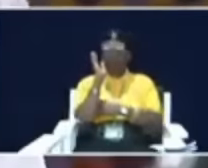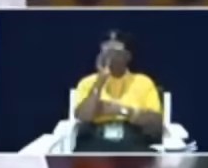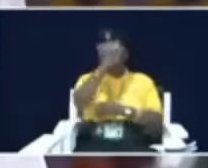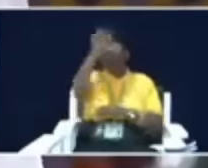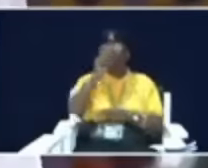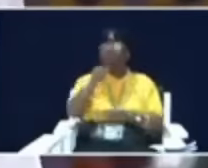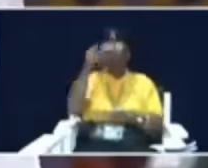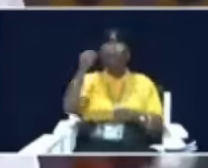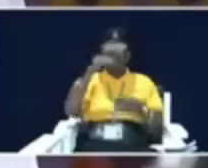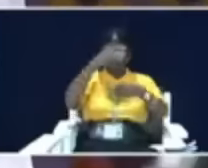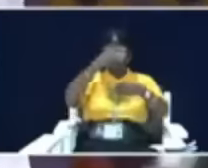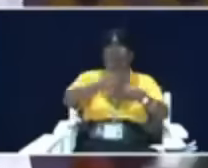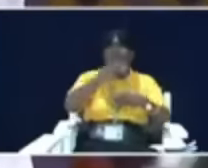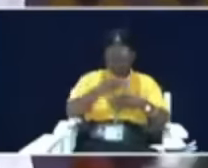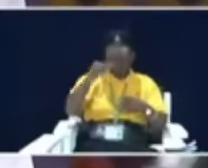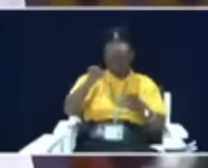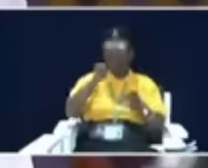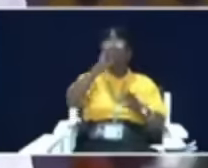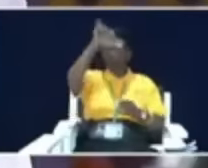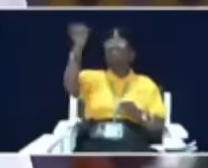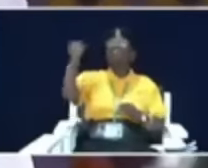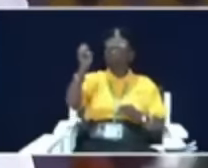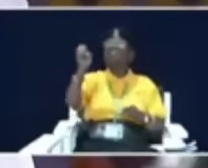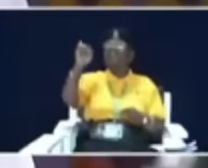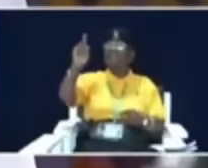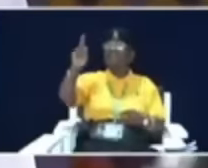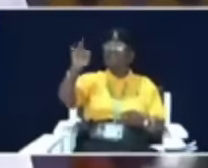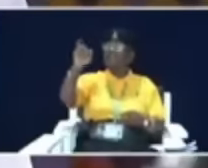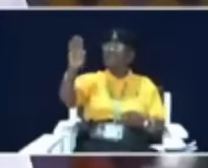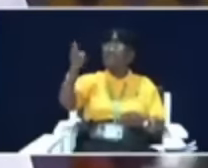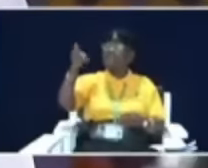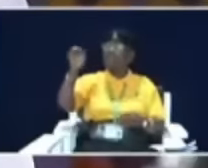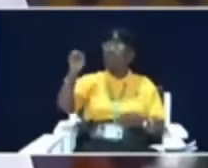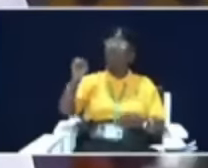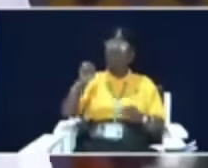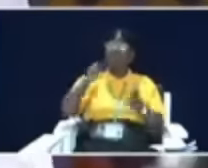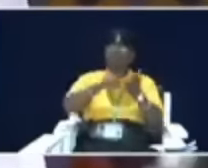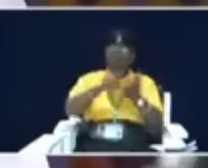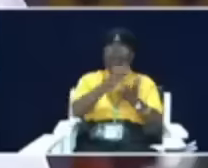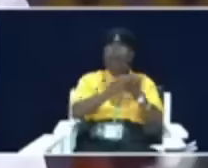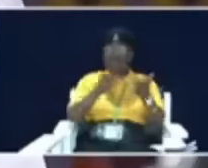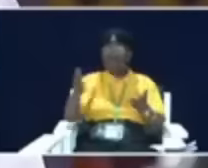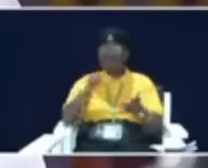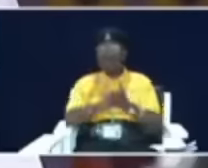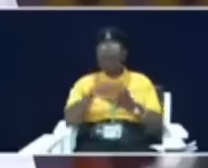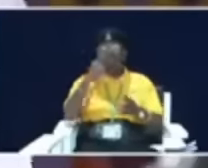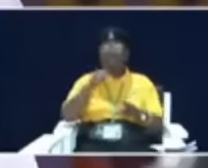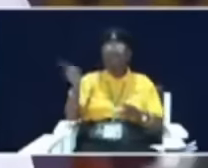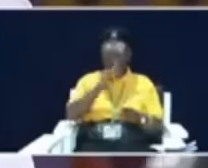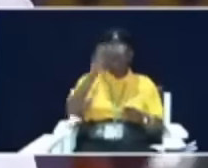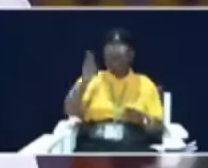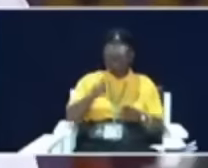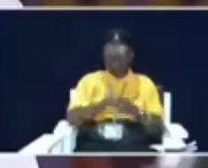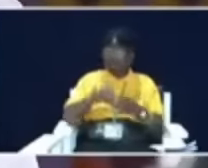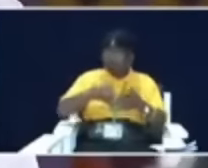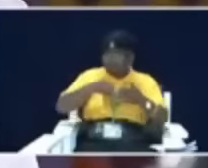The wall of Jericho represents something that is saying, you are so near and yet you are so far.